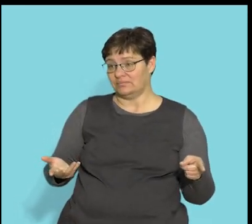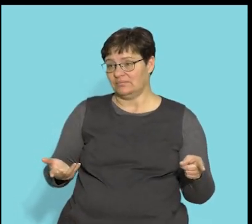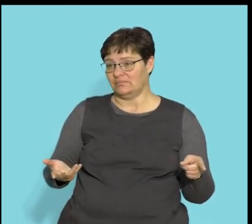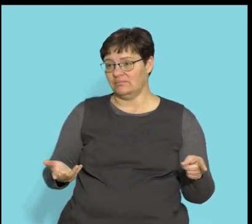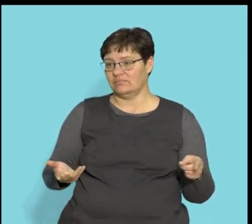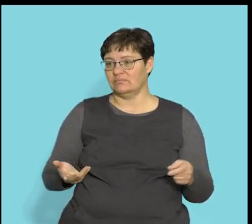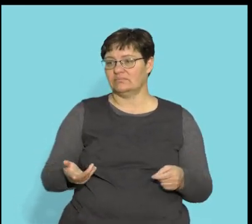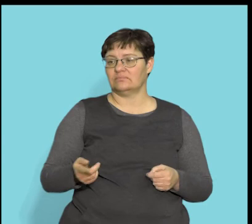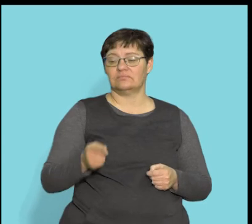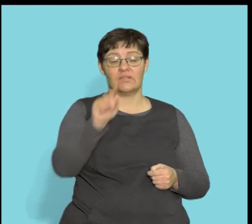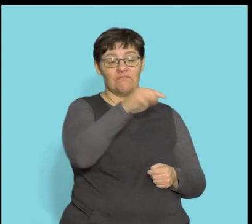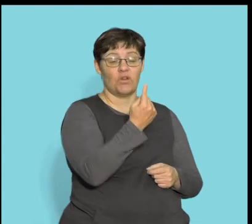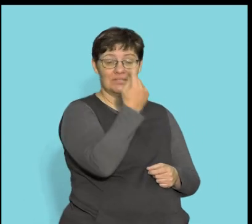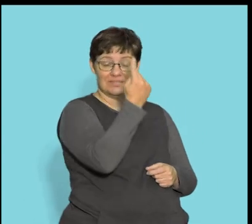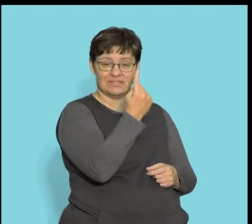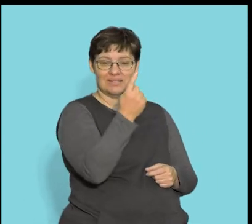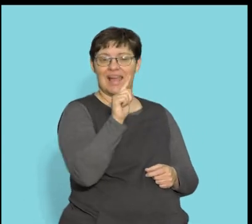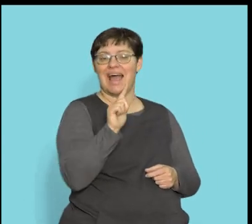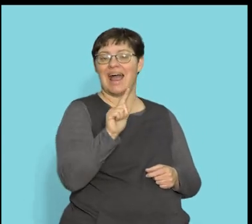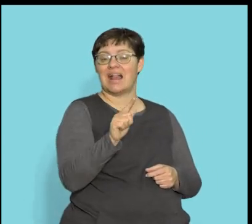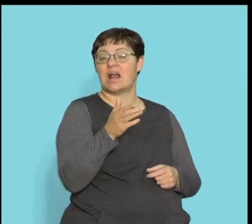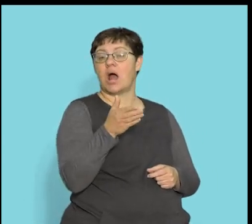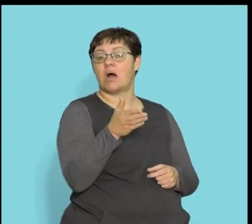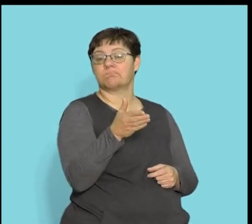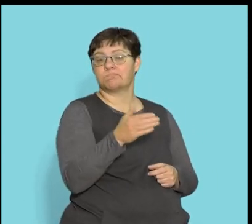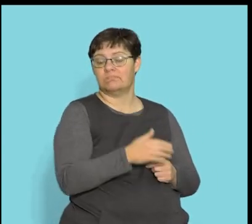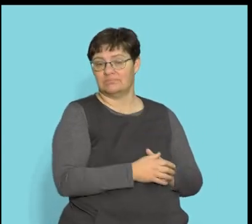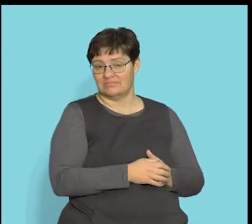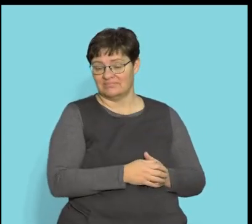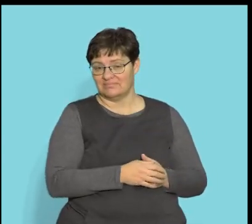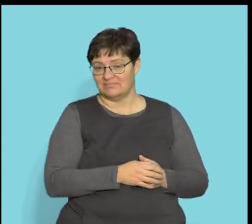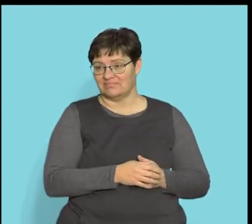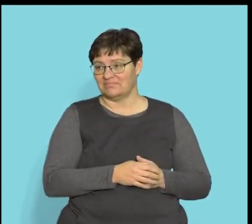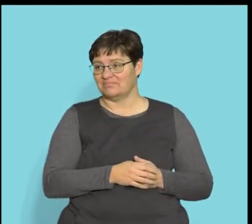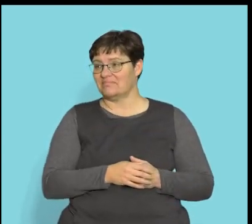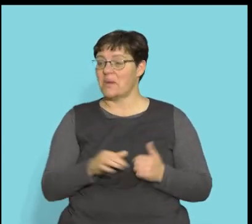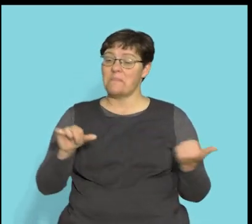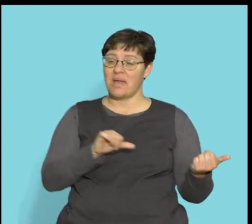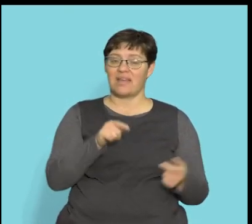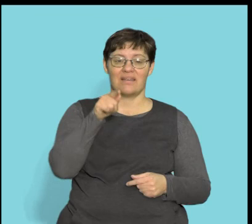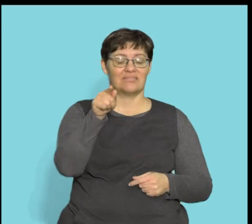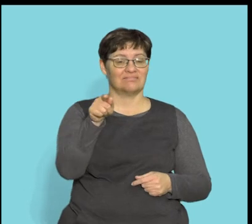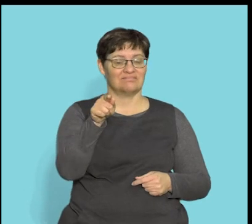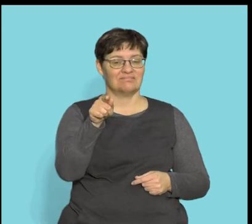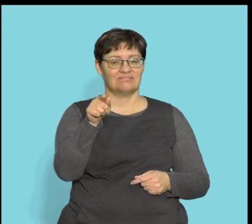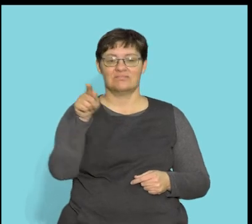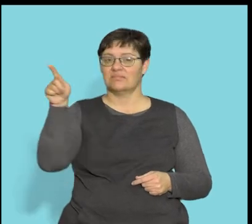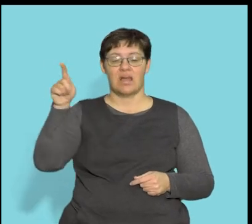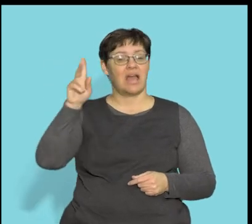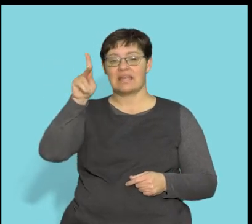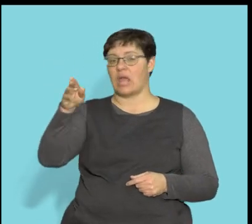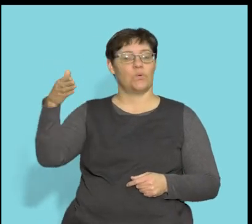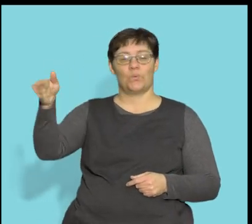Well, the first term has the presence of a length. And if I go back to my